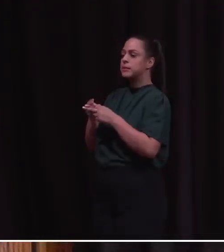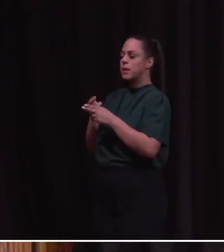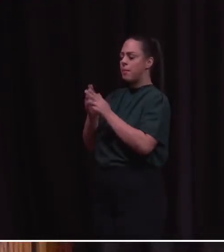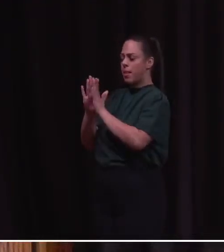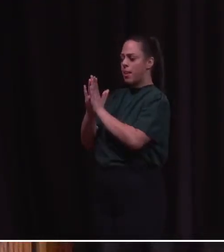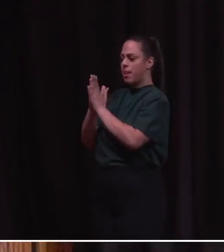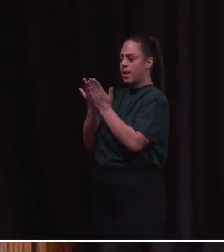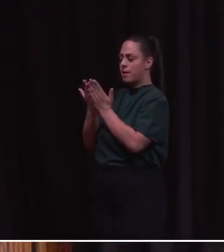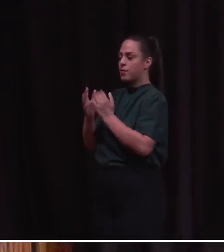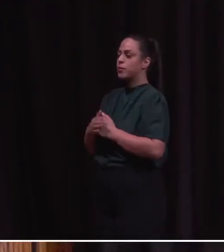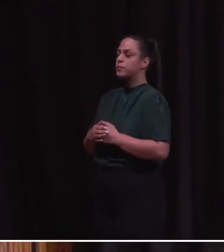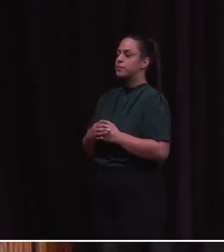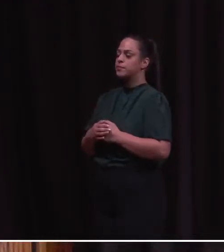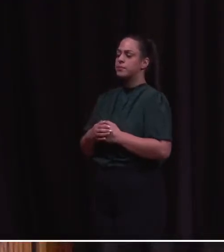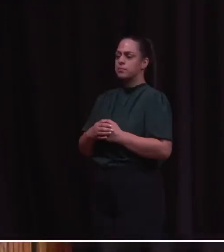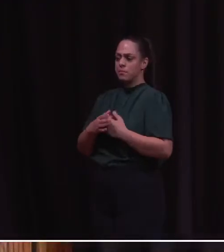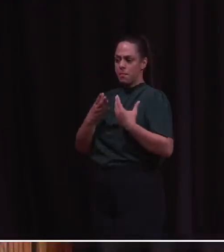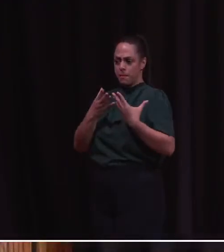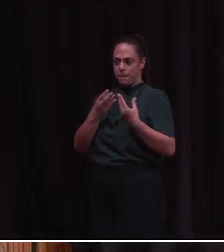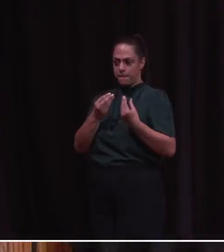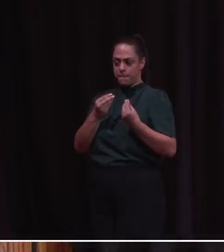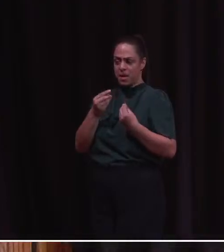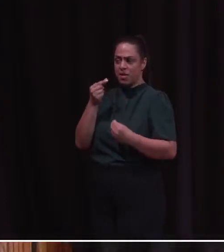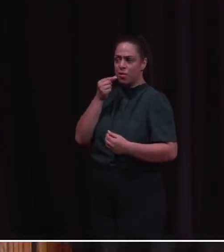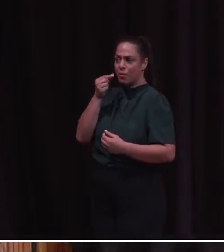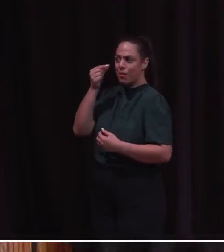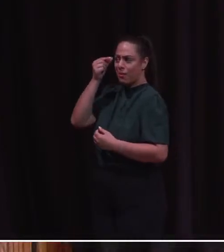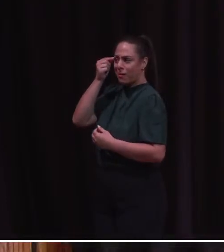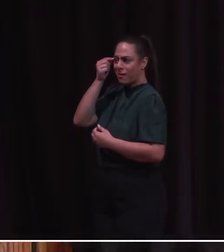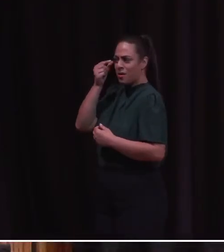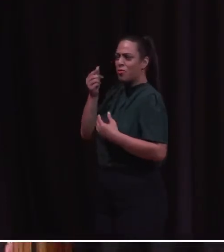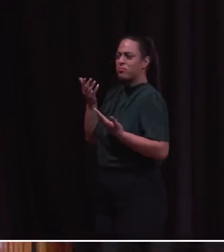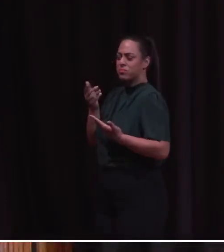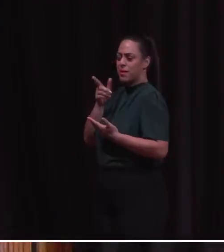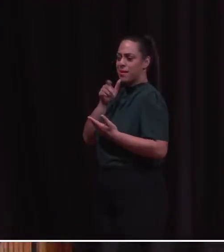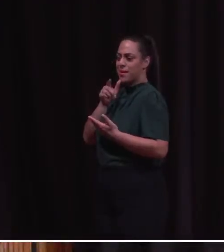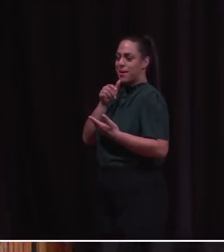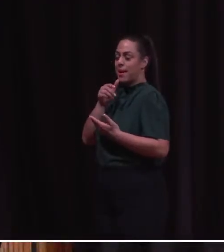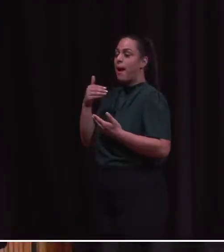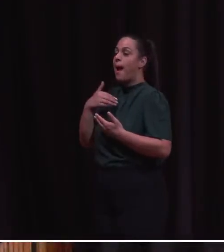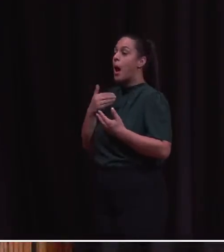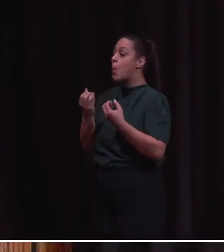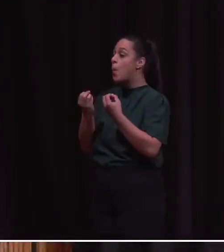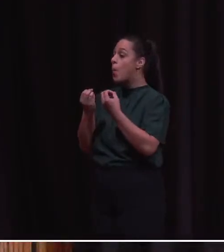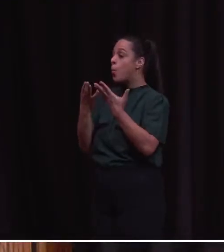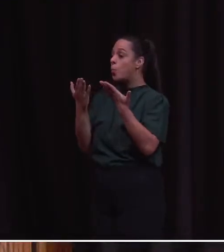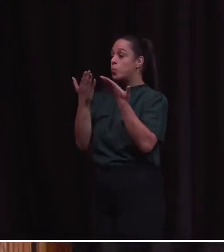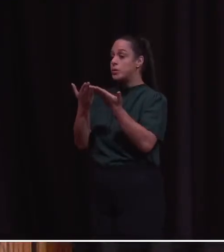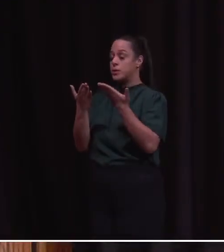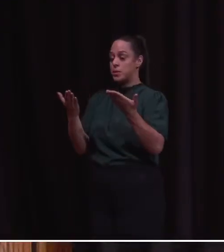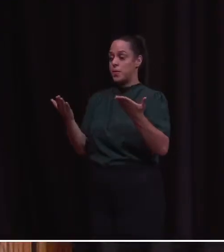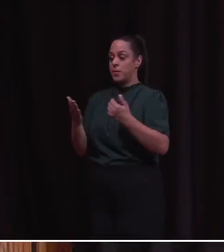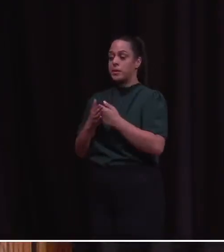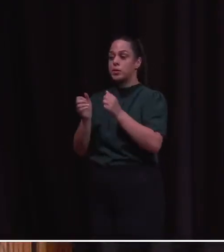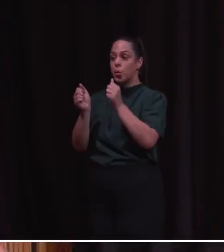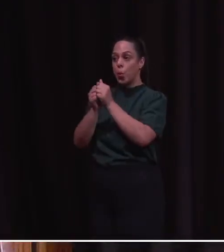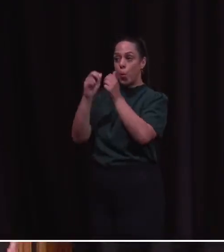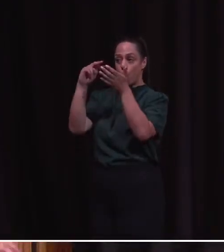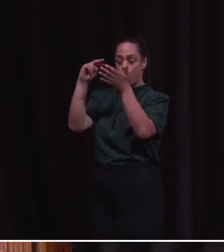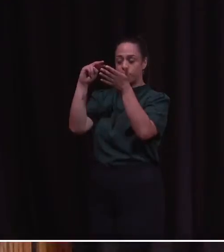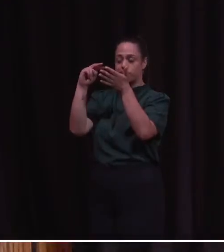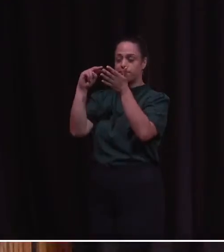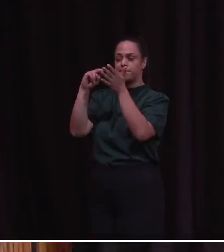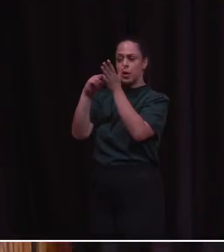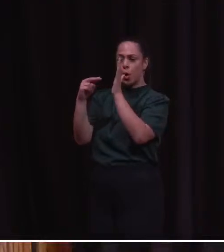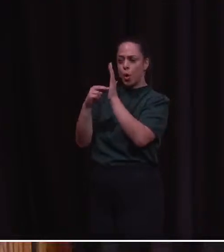Butler posed that question because serious opposition against the concept of gender has developed in a